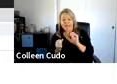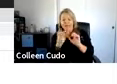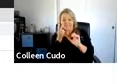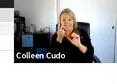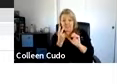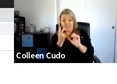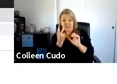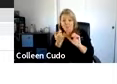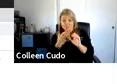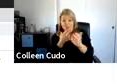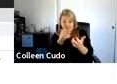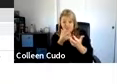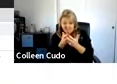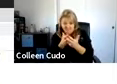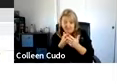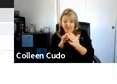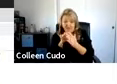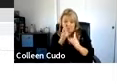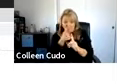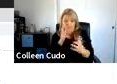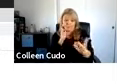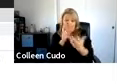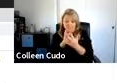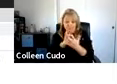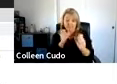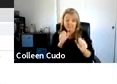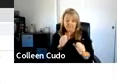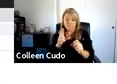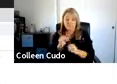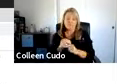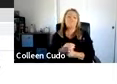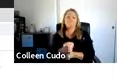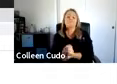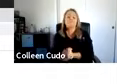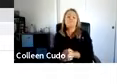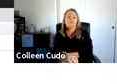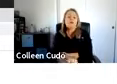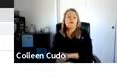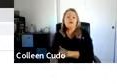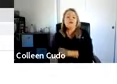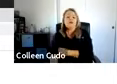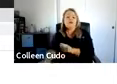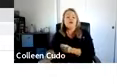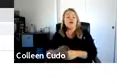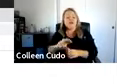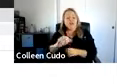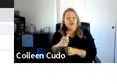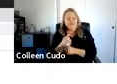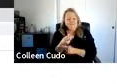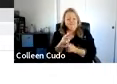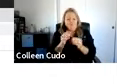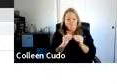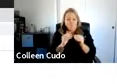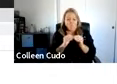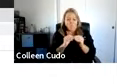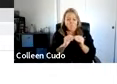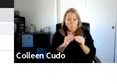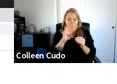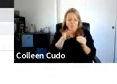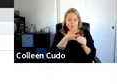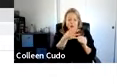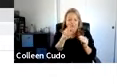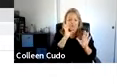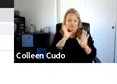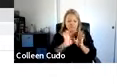in line with that goal or not. Additionally, a couple more graphs to help you interpret the data if that's helpful